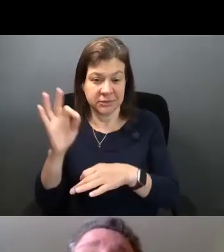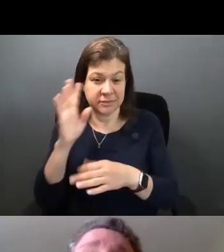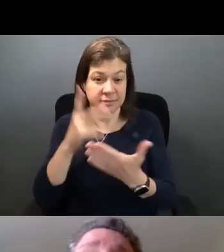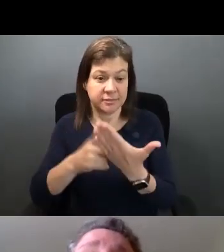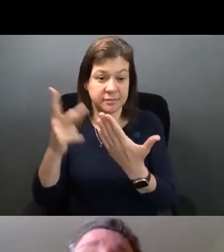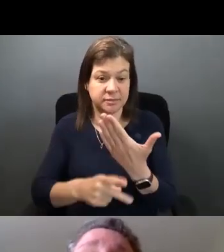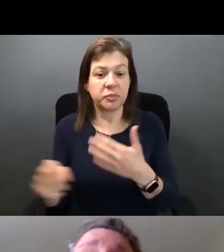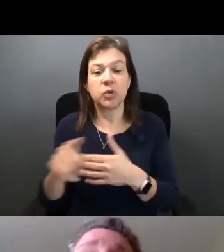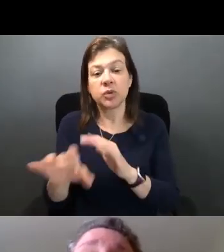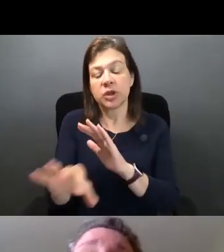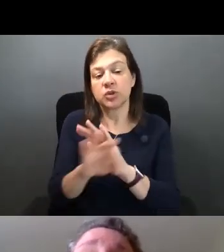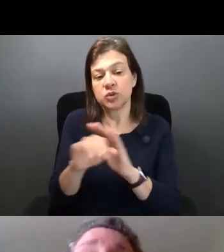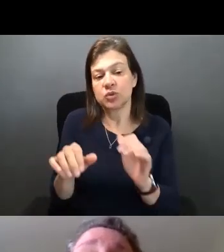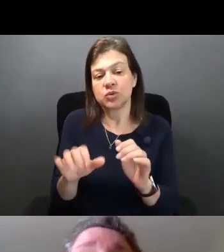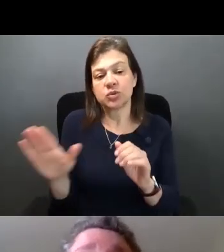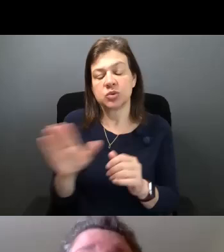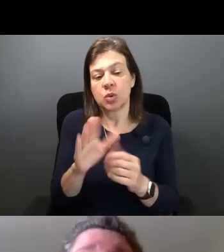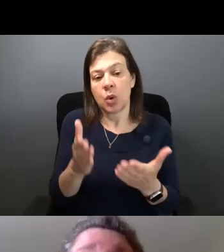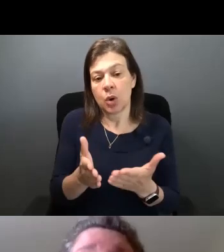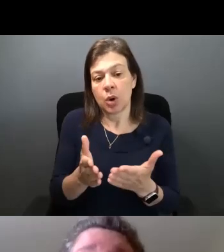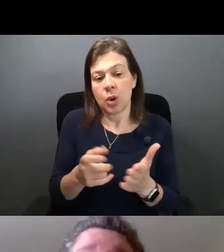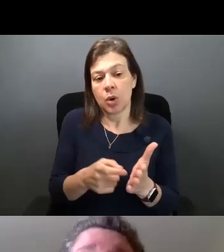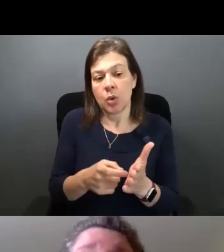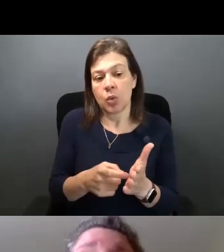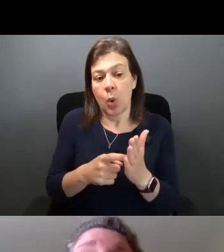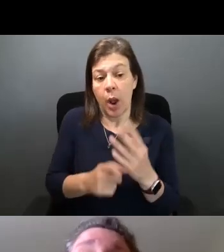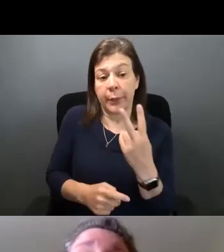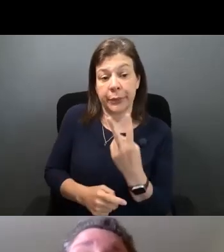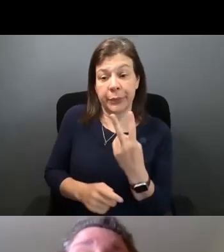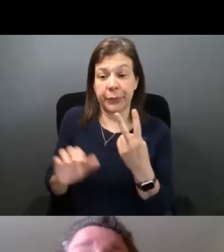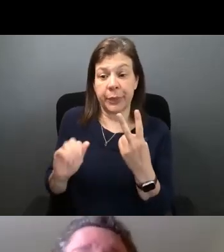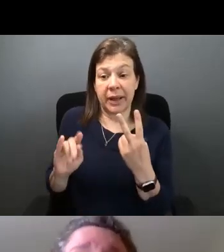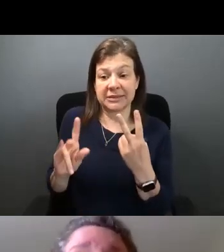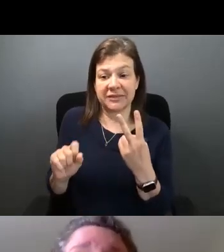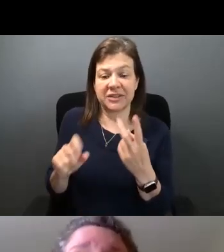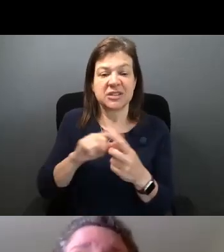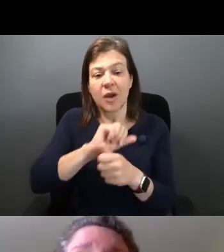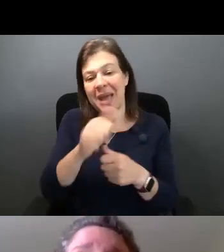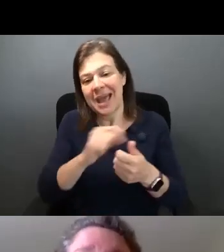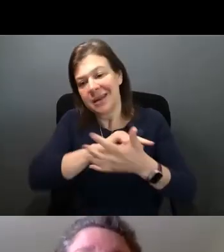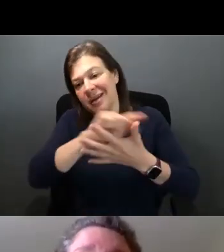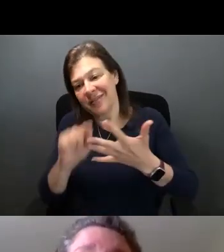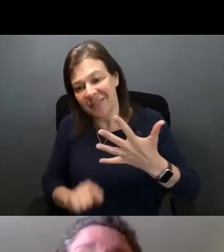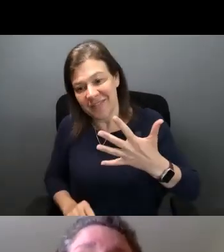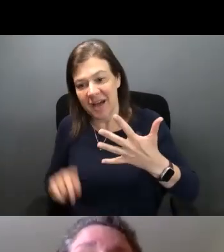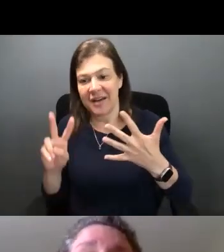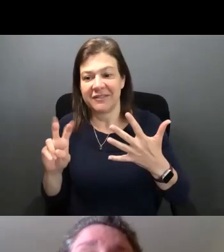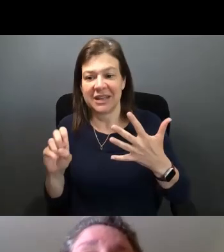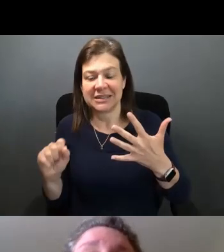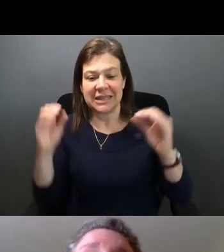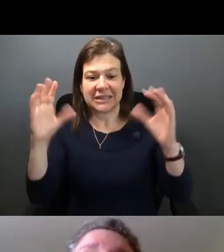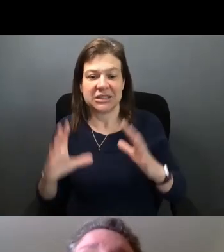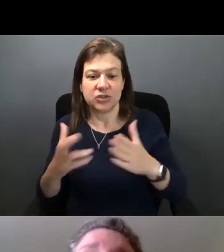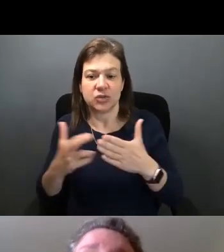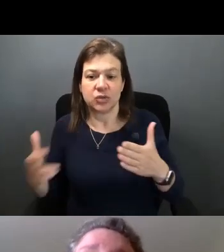may choose your required 2 activities from any of the 5 VSA teacher resource